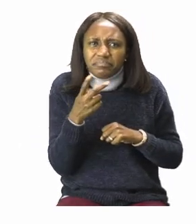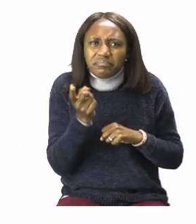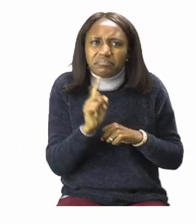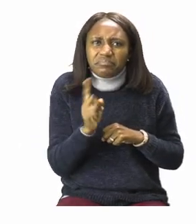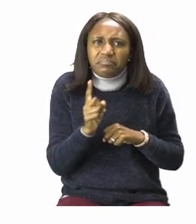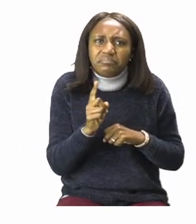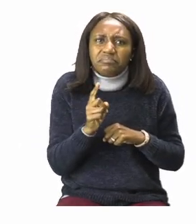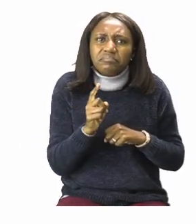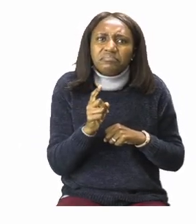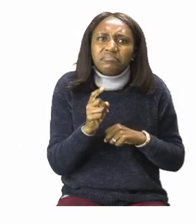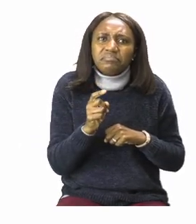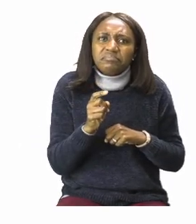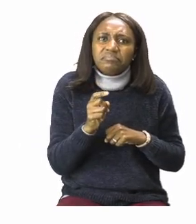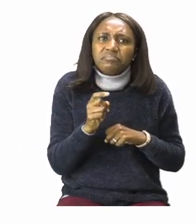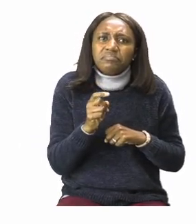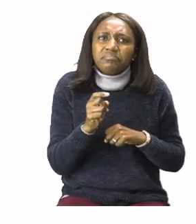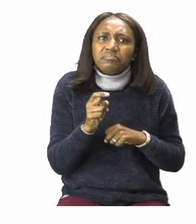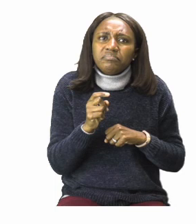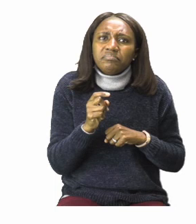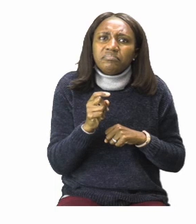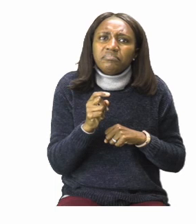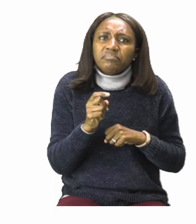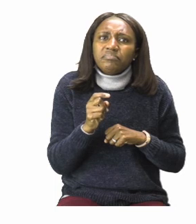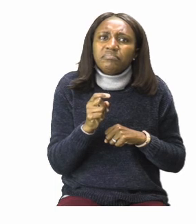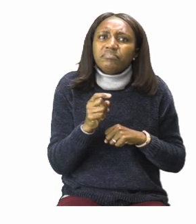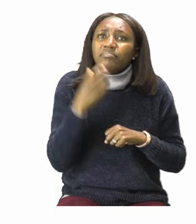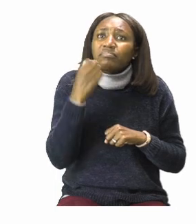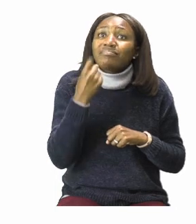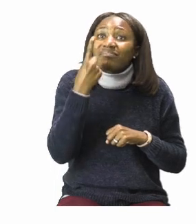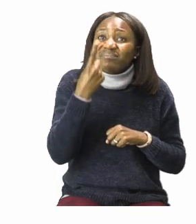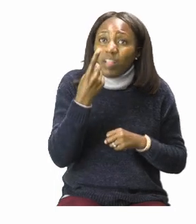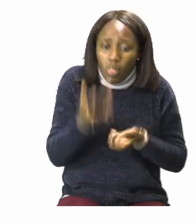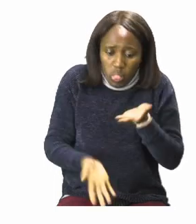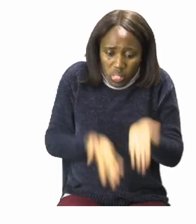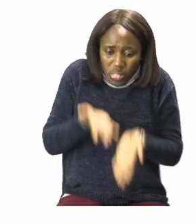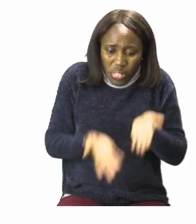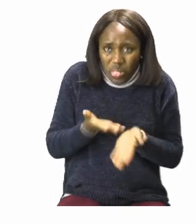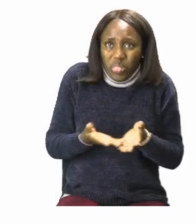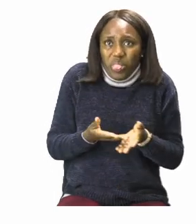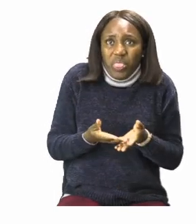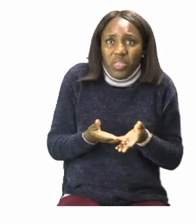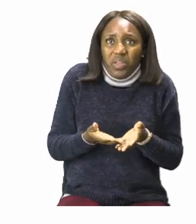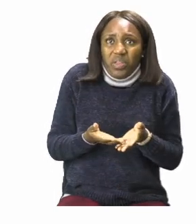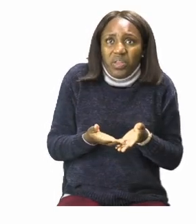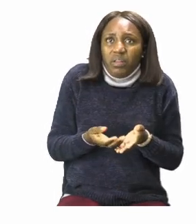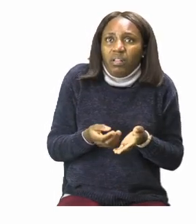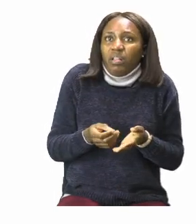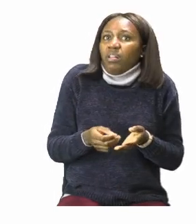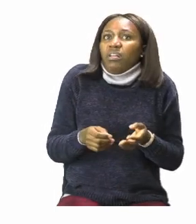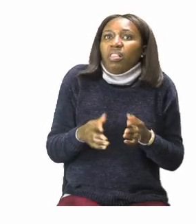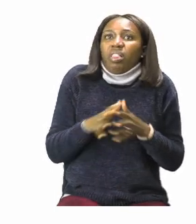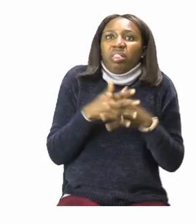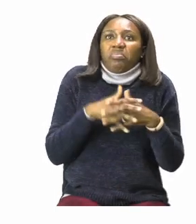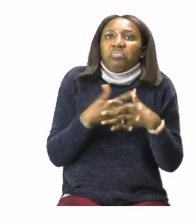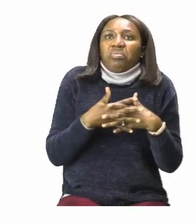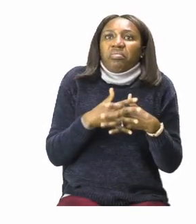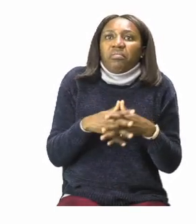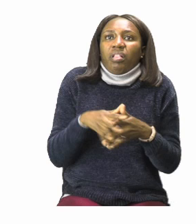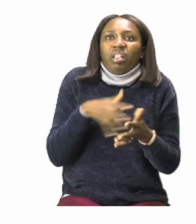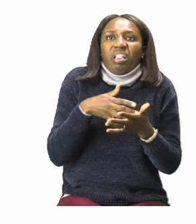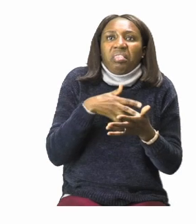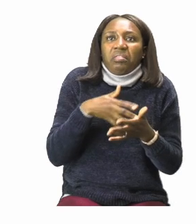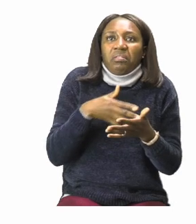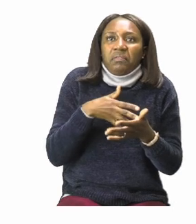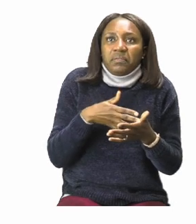bike is that it has one flat tire. Now, if you're going to be a cyclist, you need to make sure